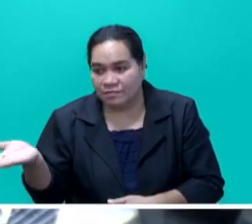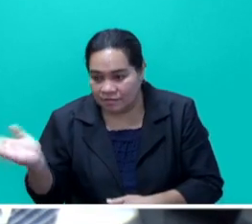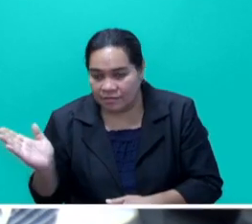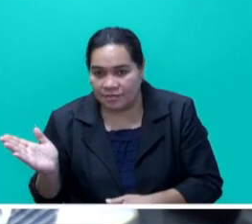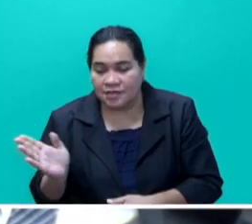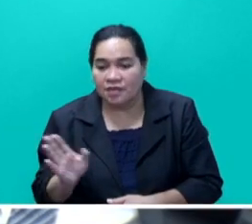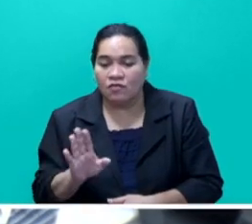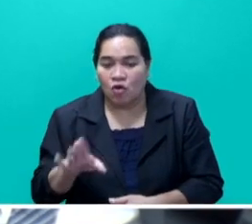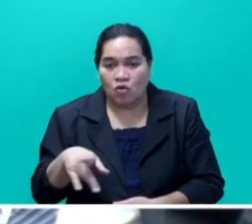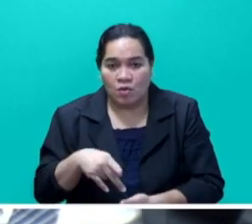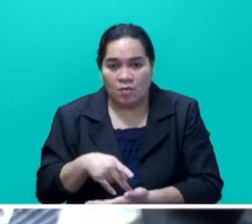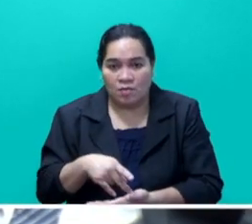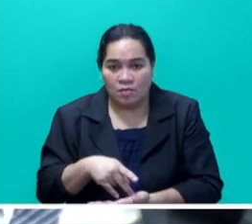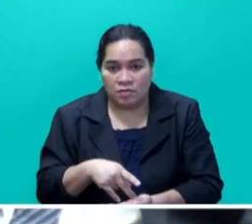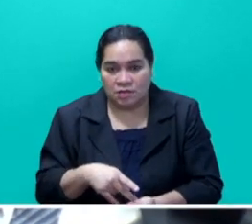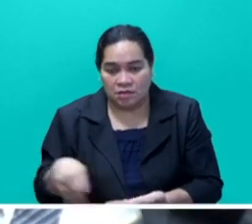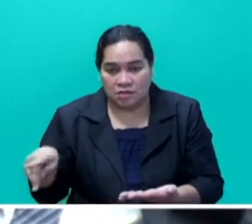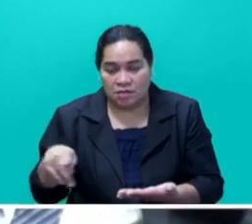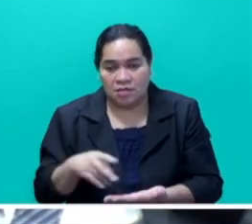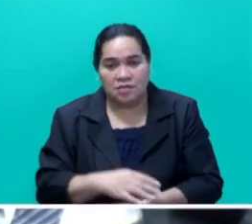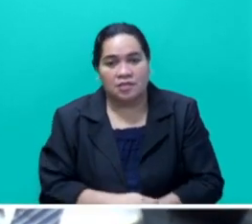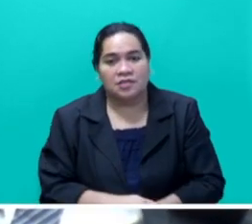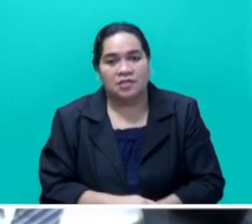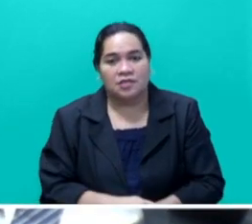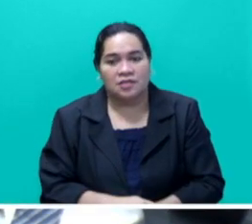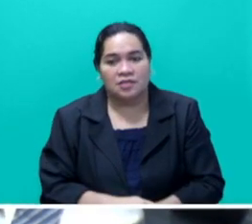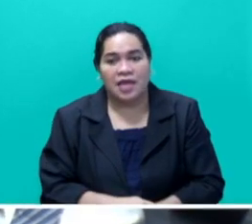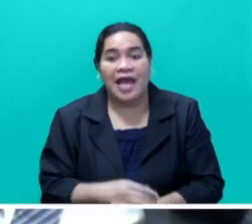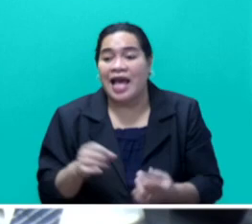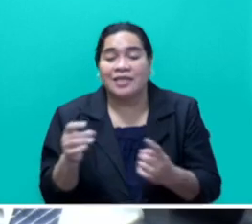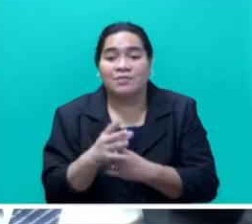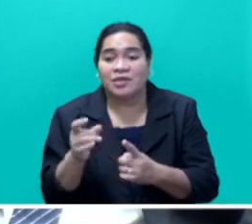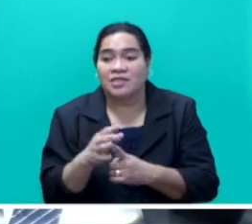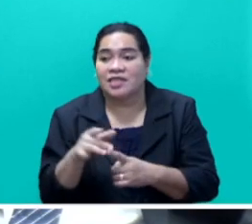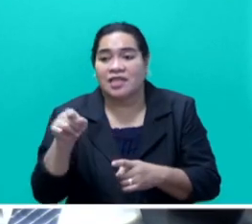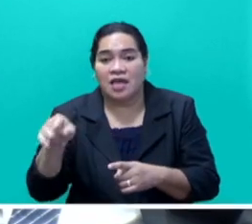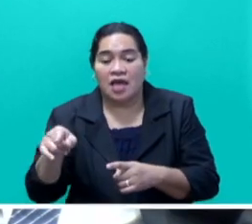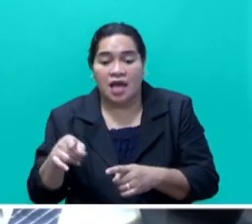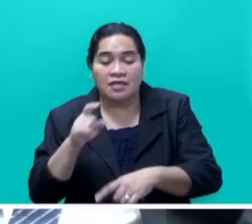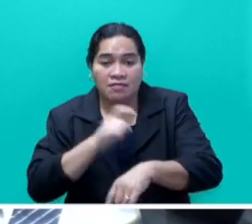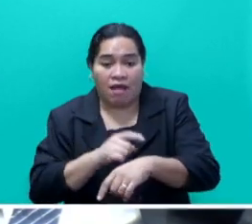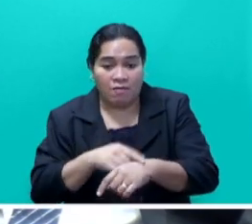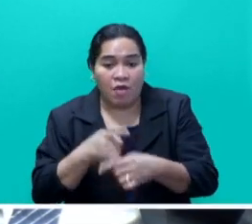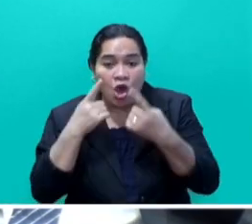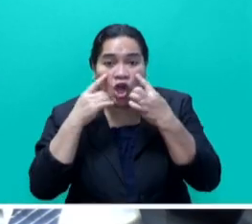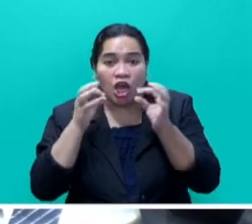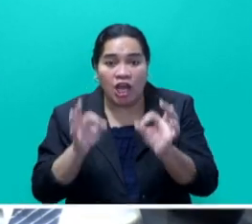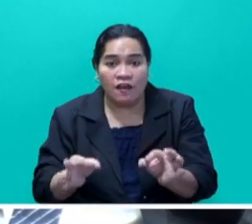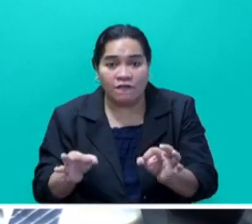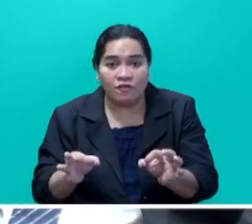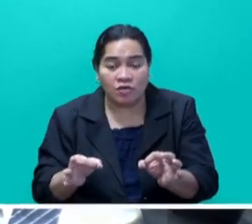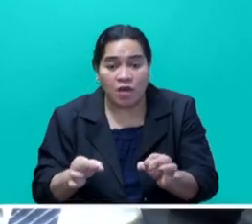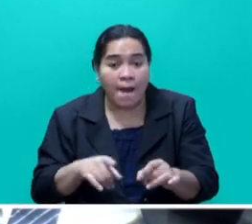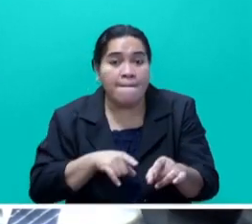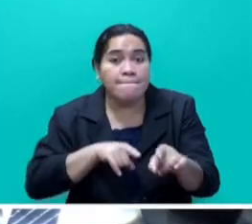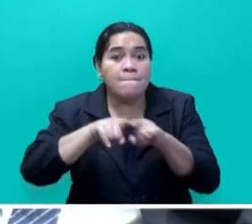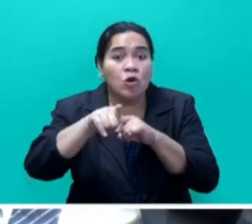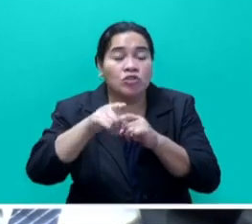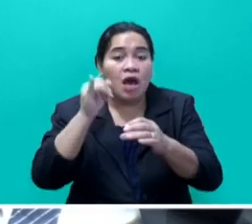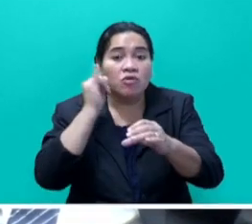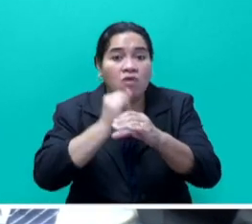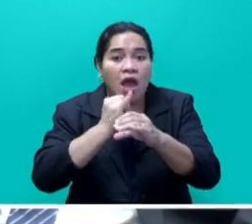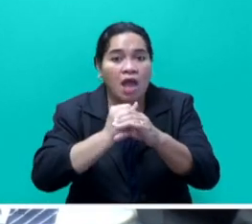imposition of the curfew, most of the crime rates